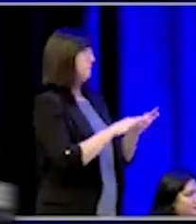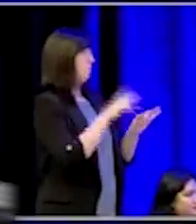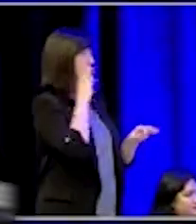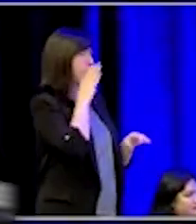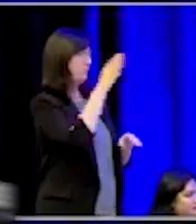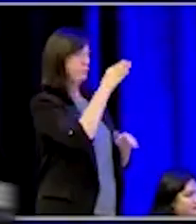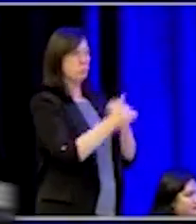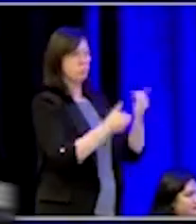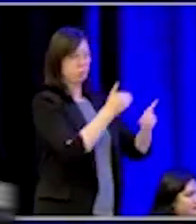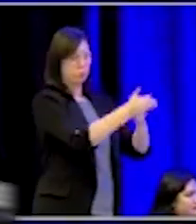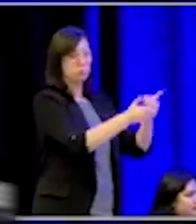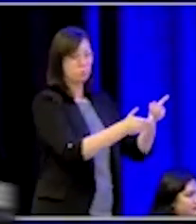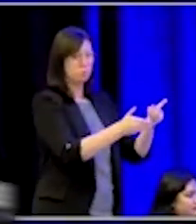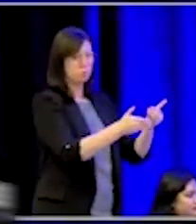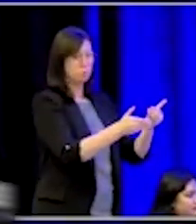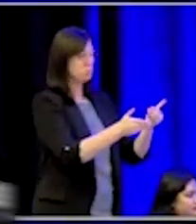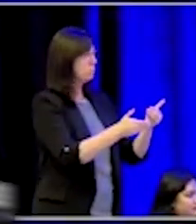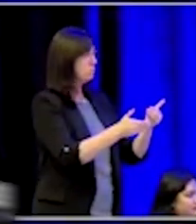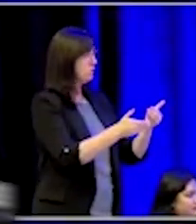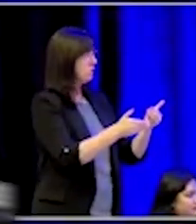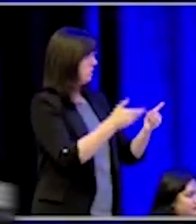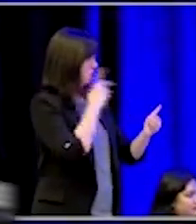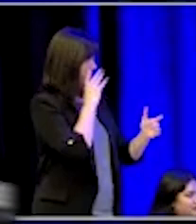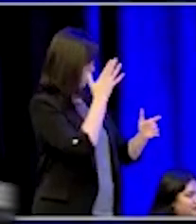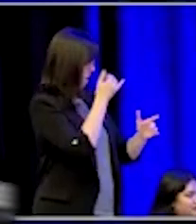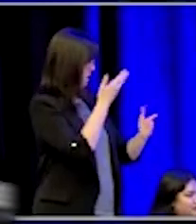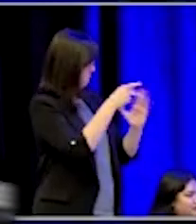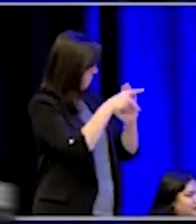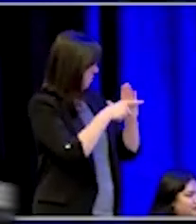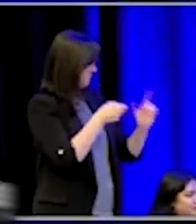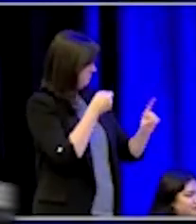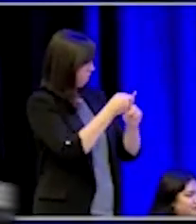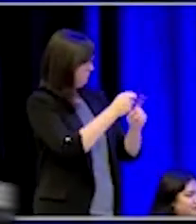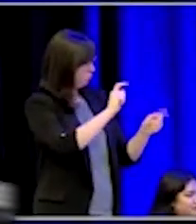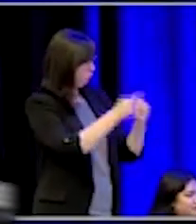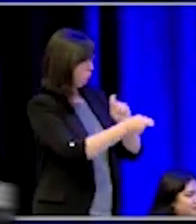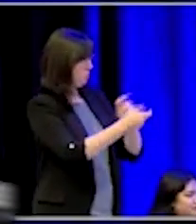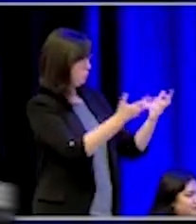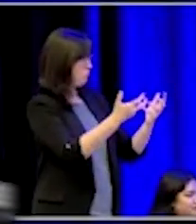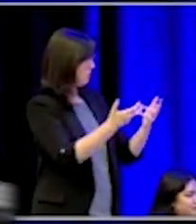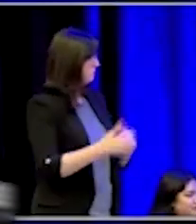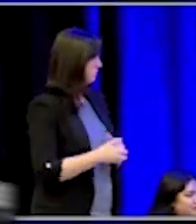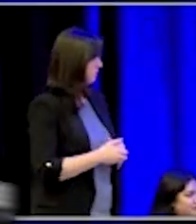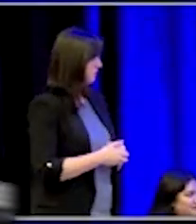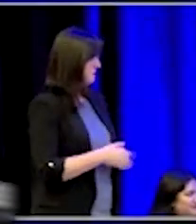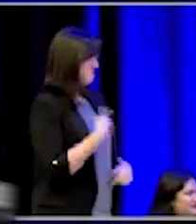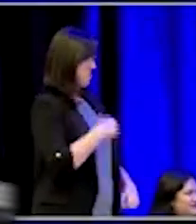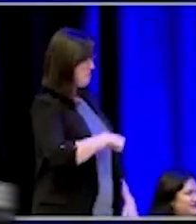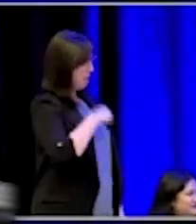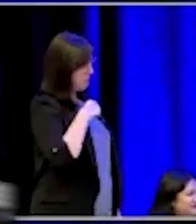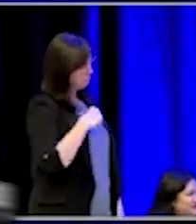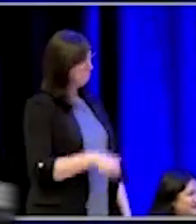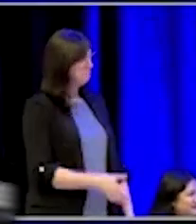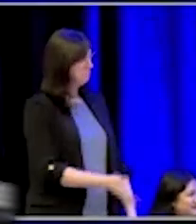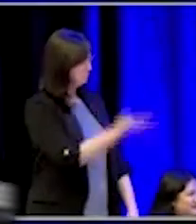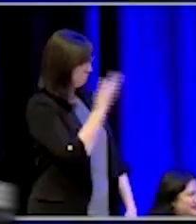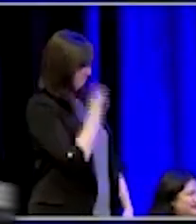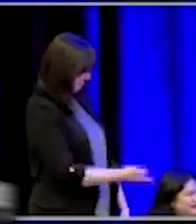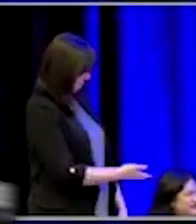one of the questions for that policy change. So you done did me proud. So thank you very